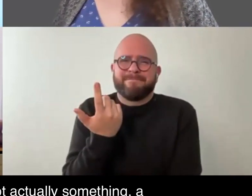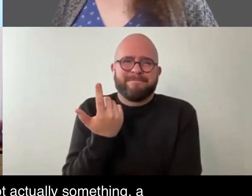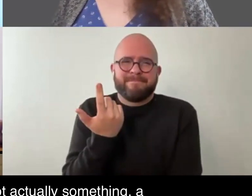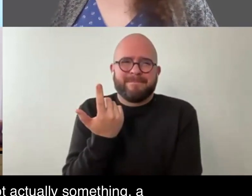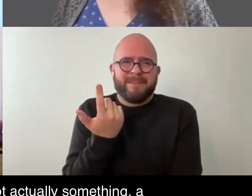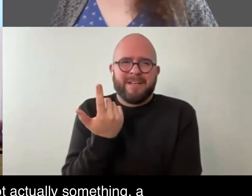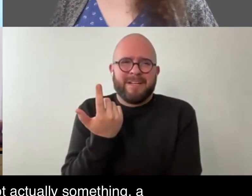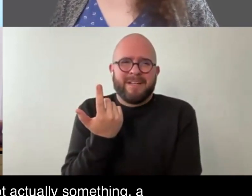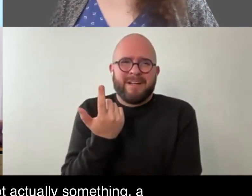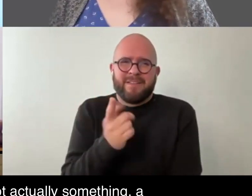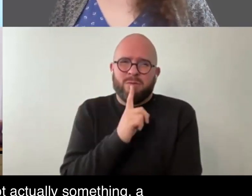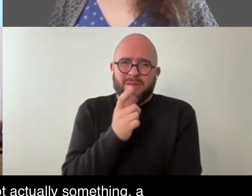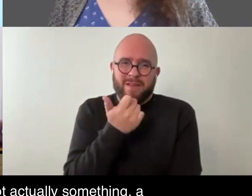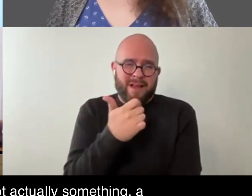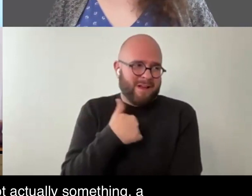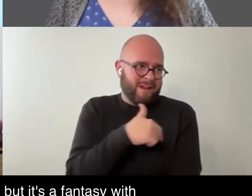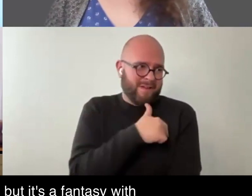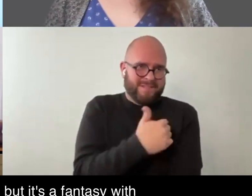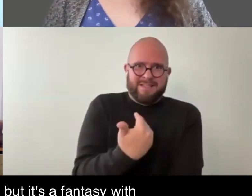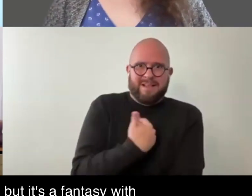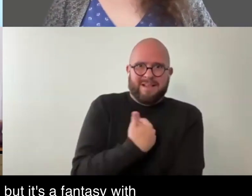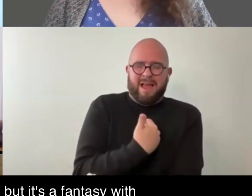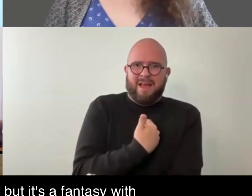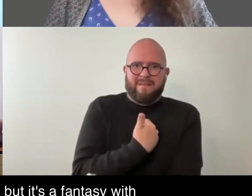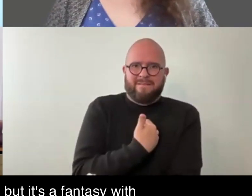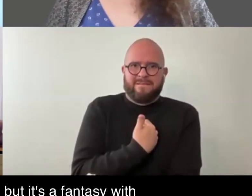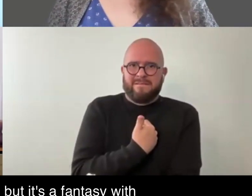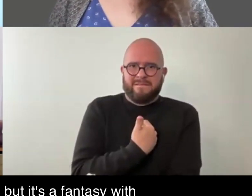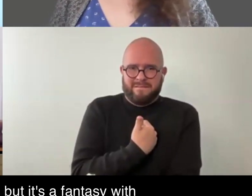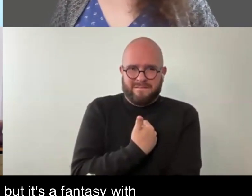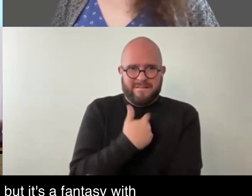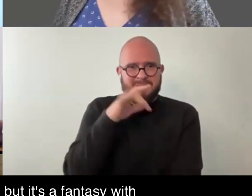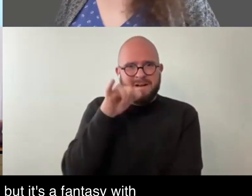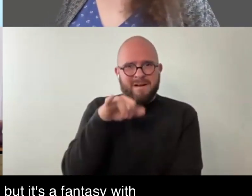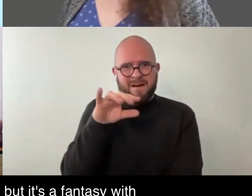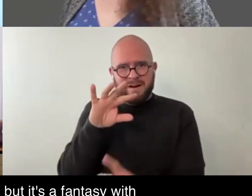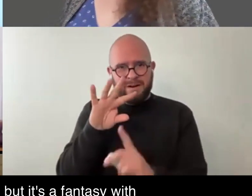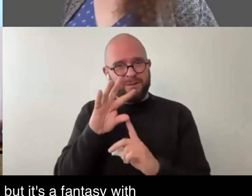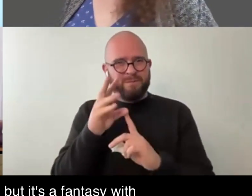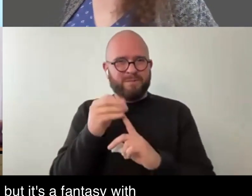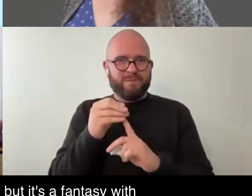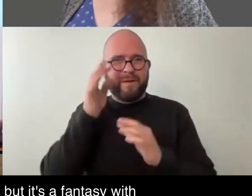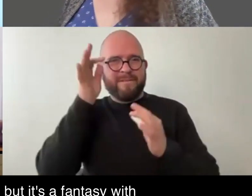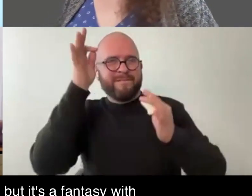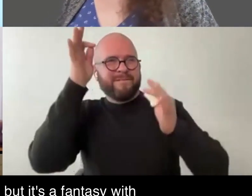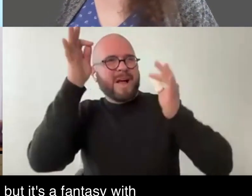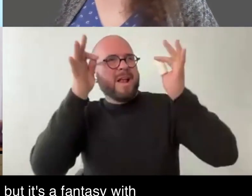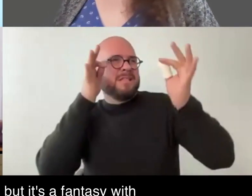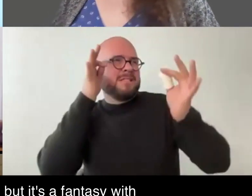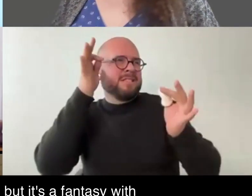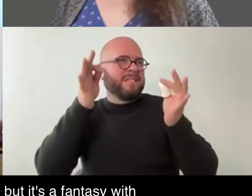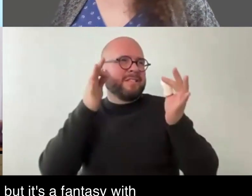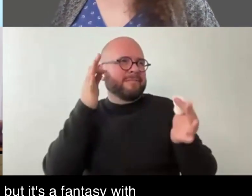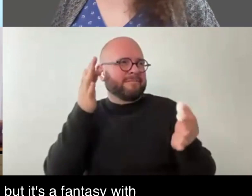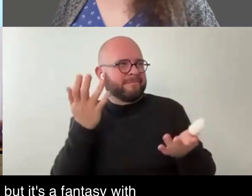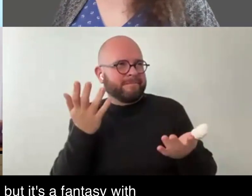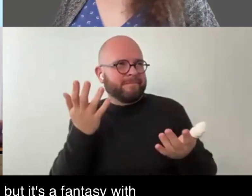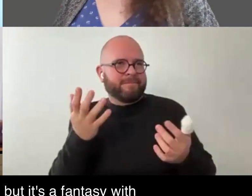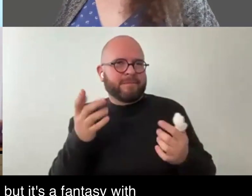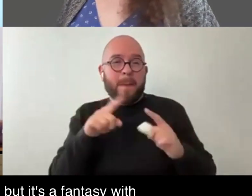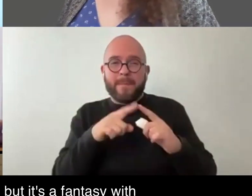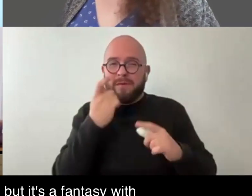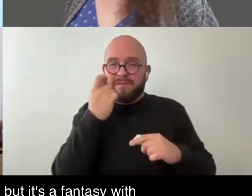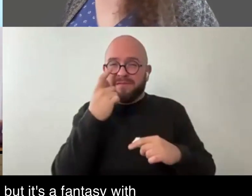any of us hold. It's a cultural fantasy, but it's a fantasy with teeth,